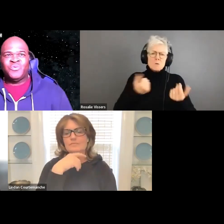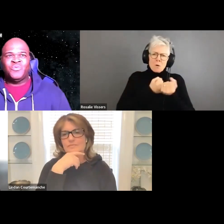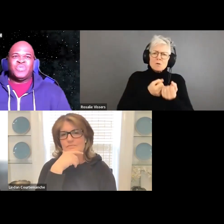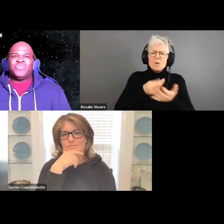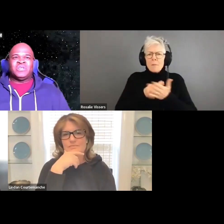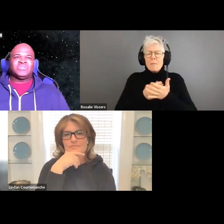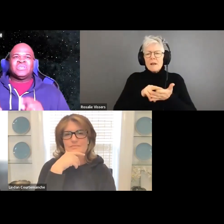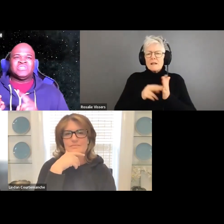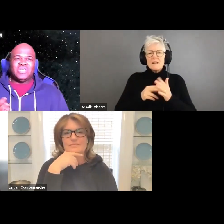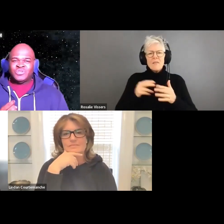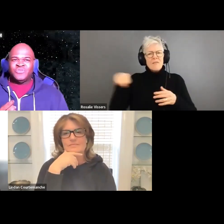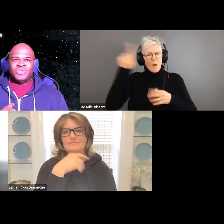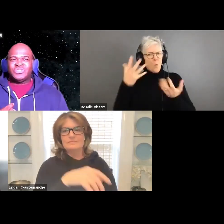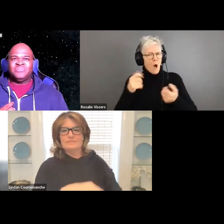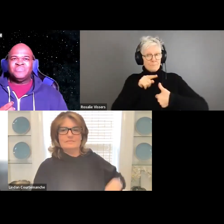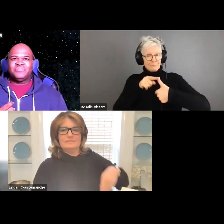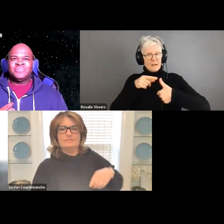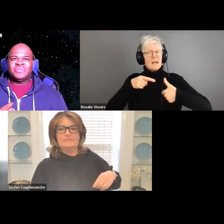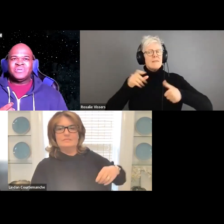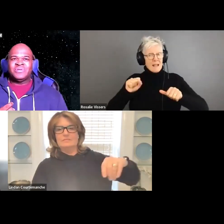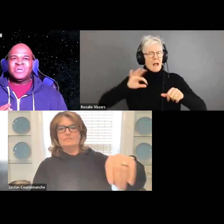either three things: sales conversion,